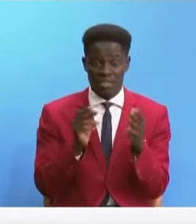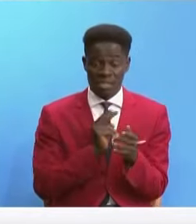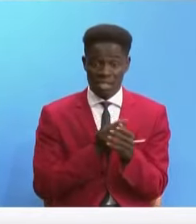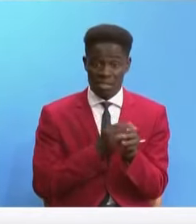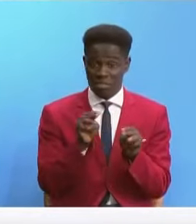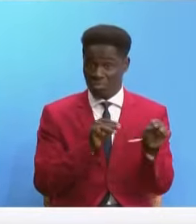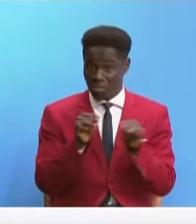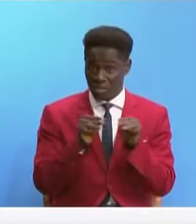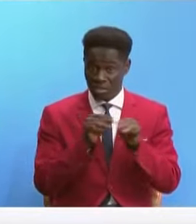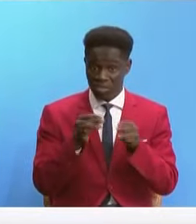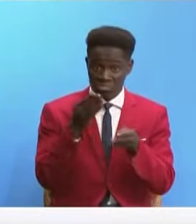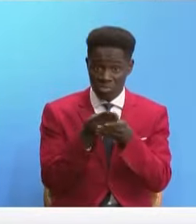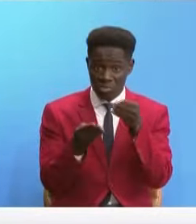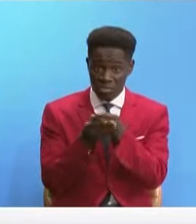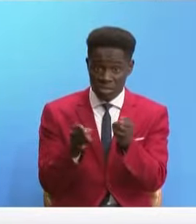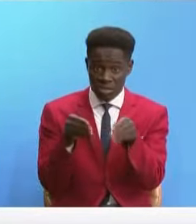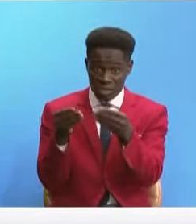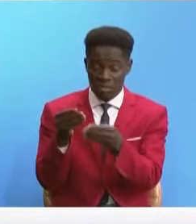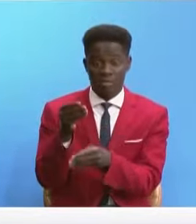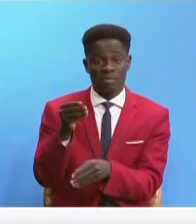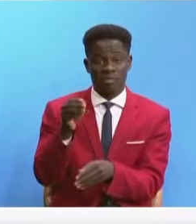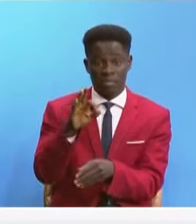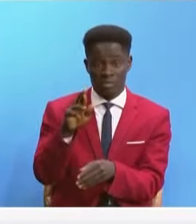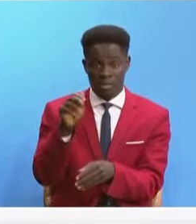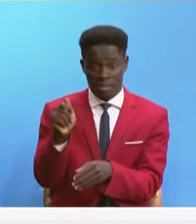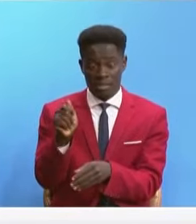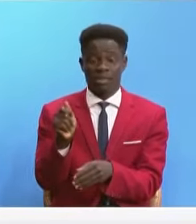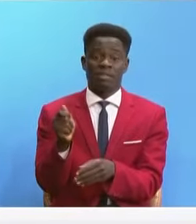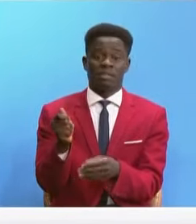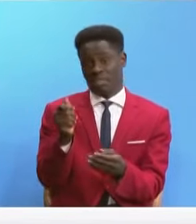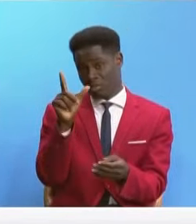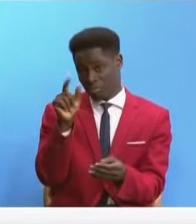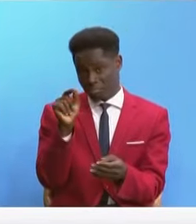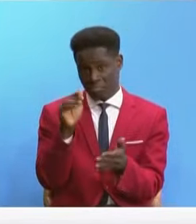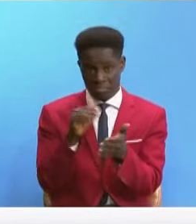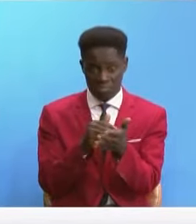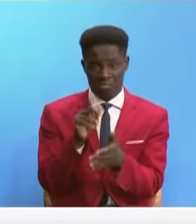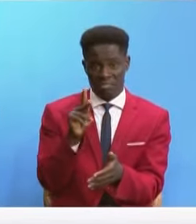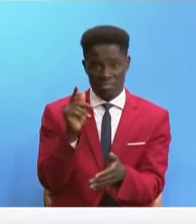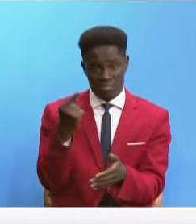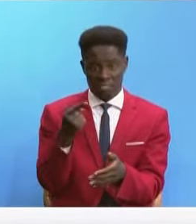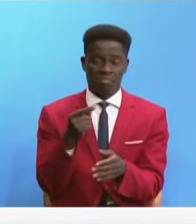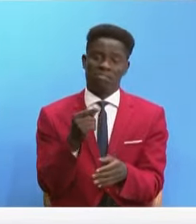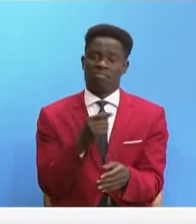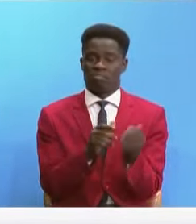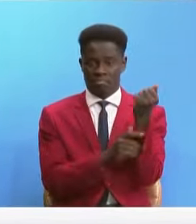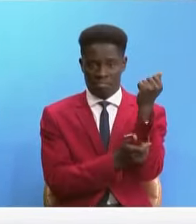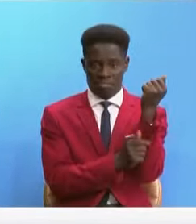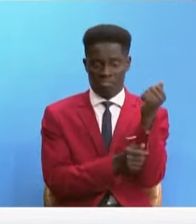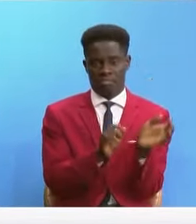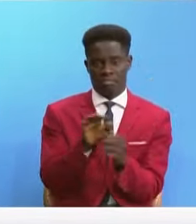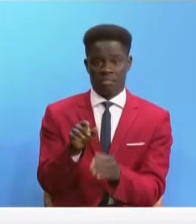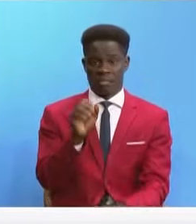contribute to government's effort. Meanwhile, Food Reserve Agents FRA Public Relations Coordinator John Shipande